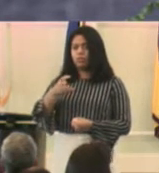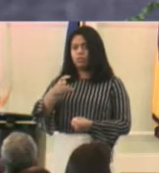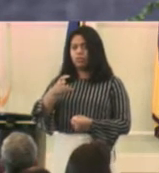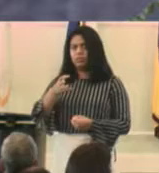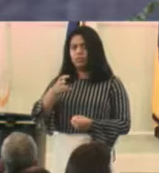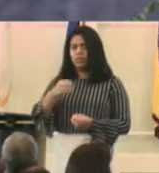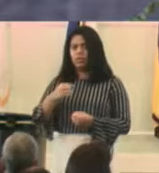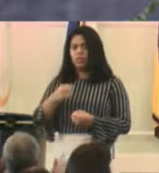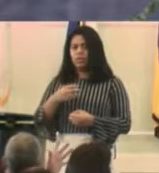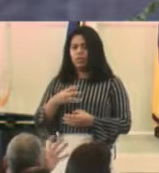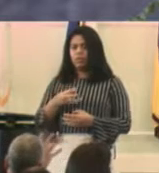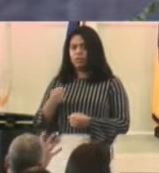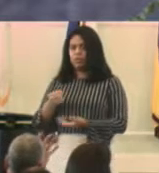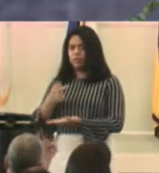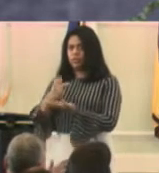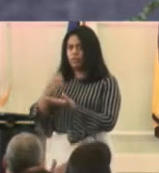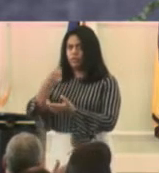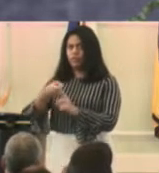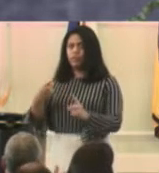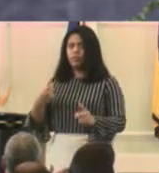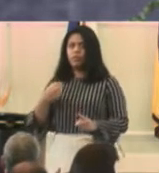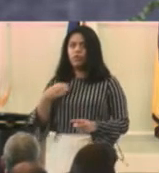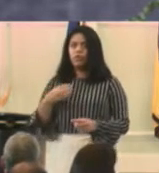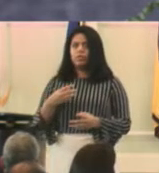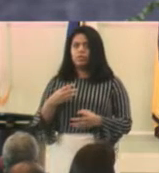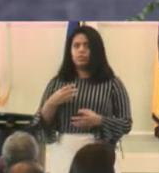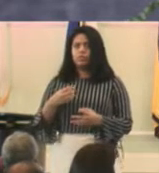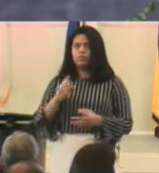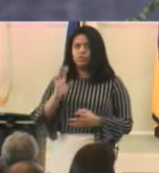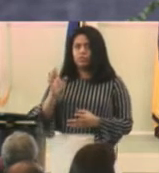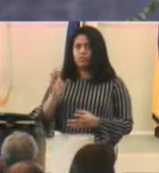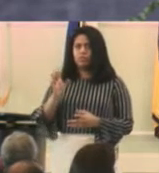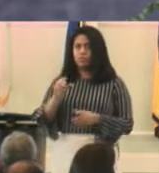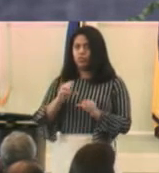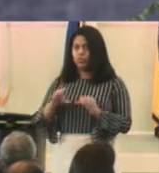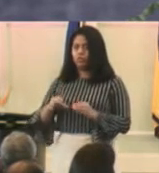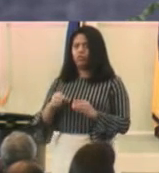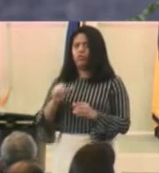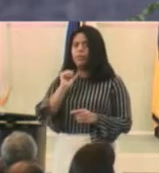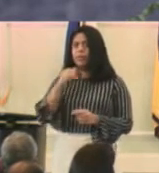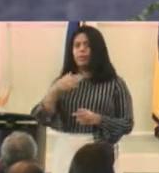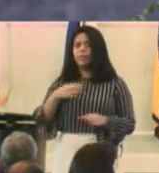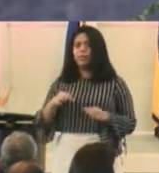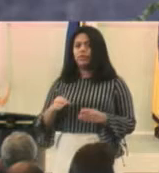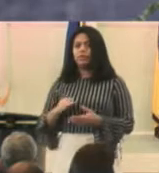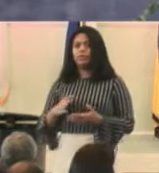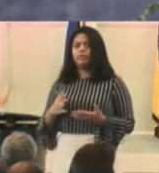Nevertheless, not my will, but thy be done. May the Lord bless the reading of his holy word.